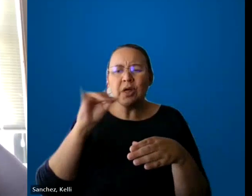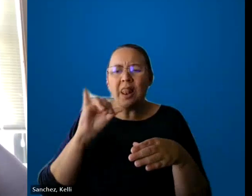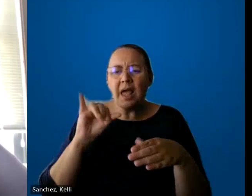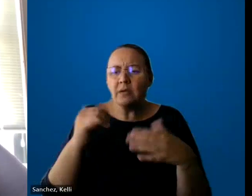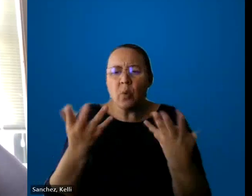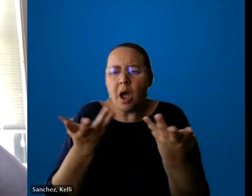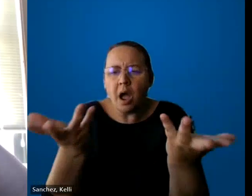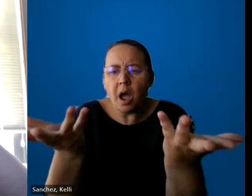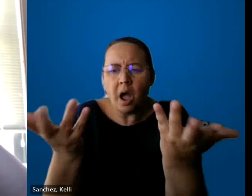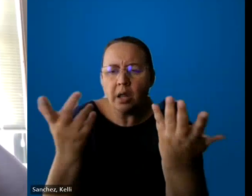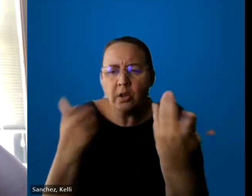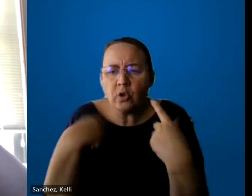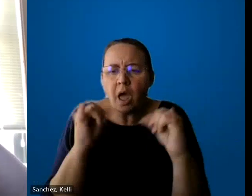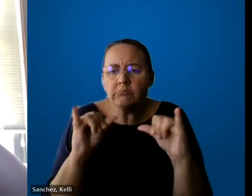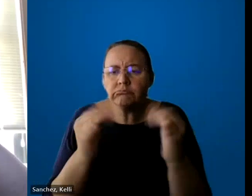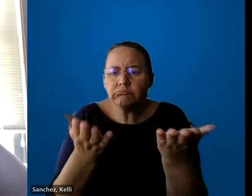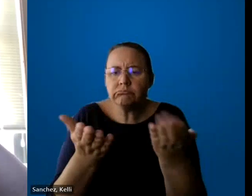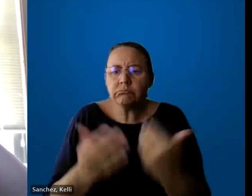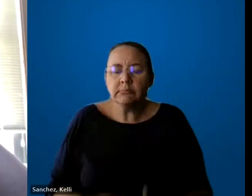like?